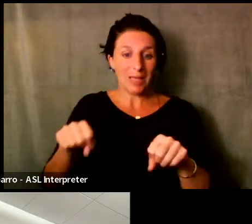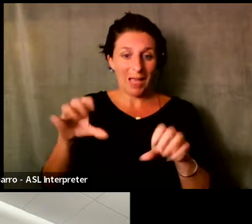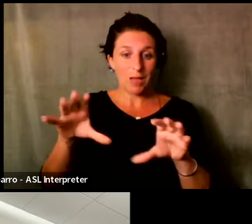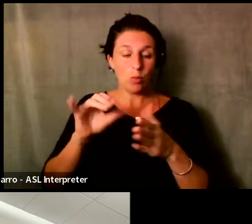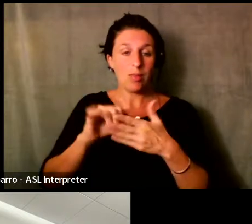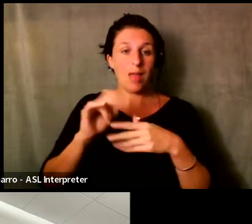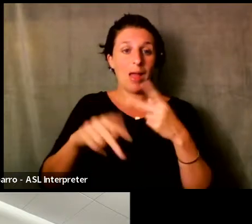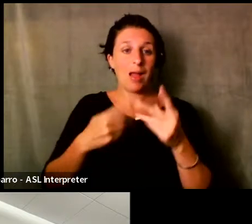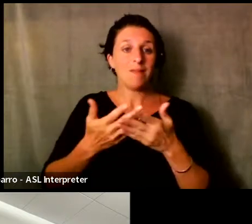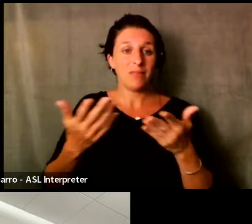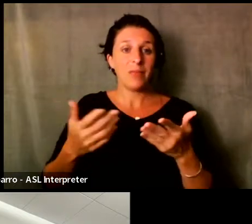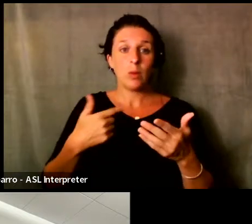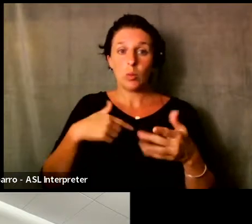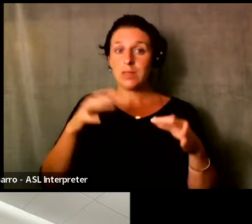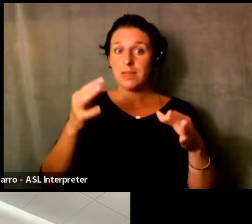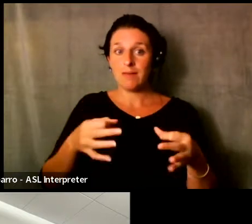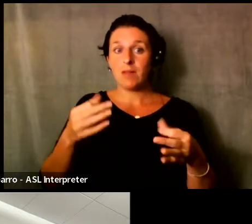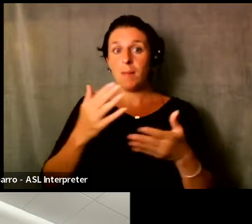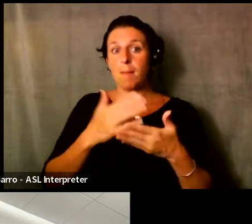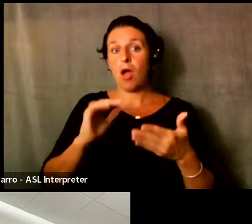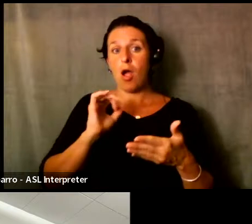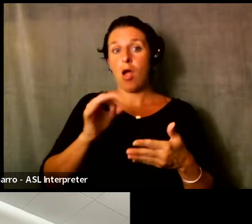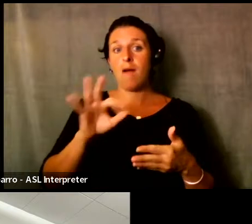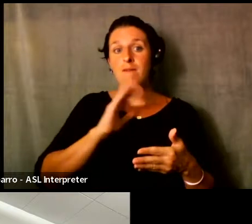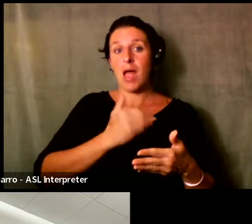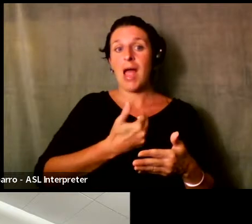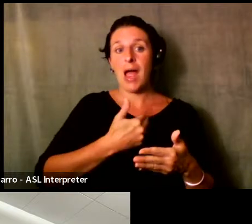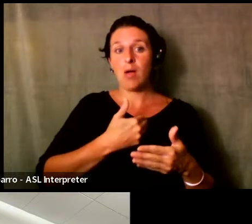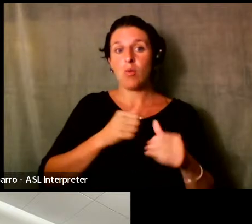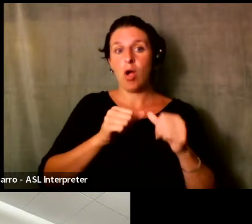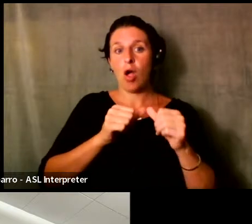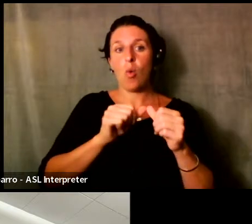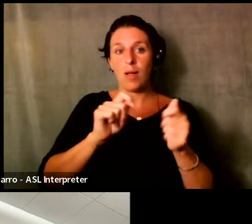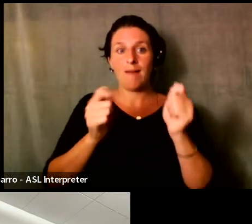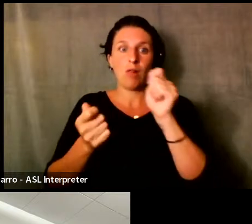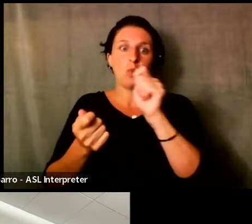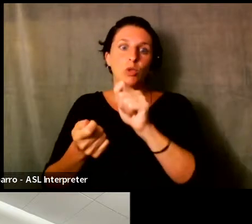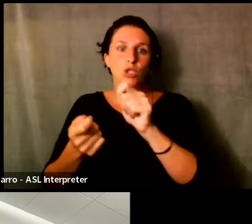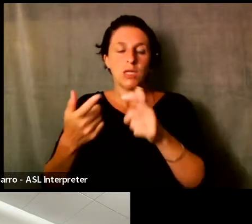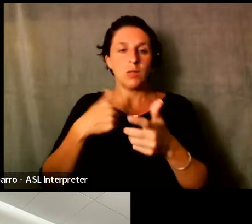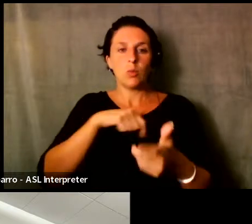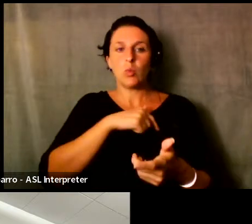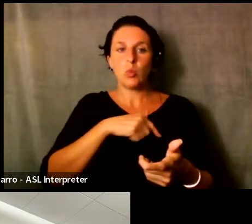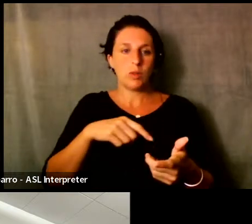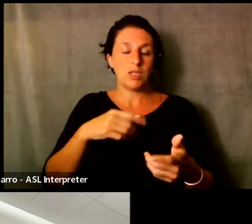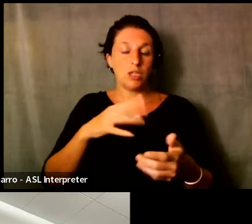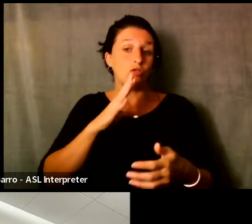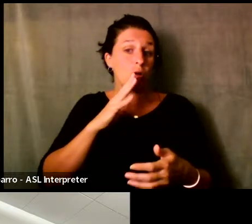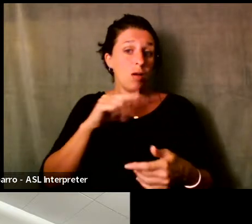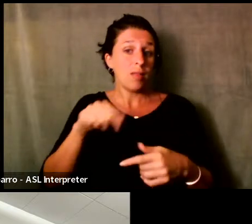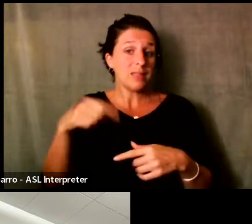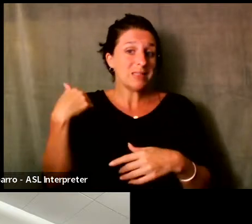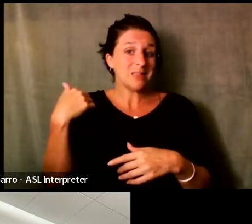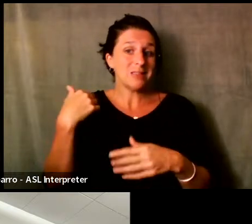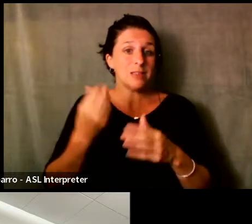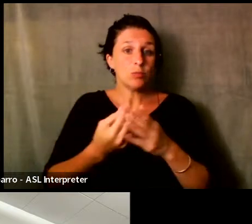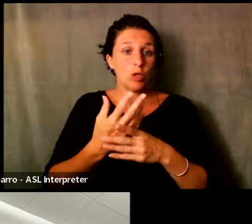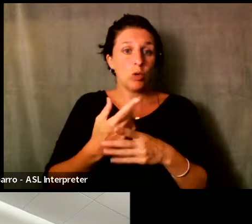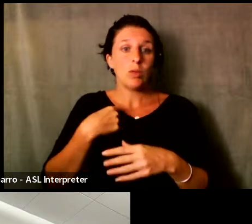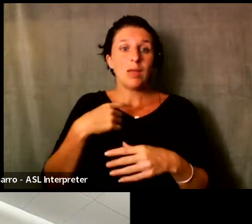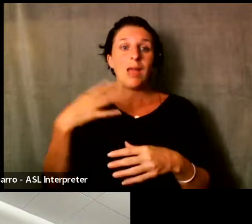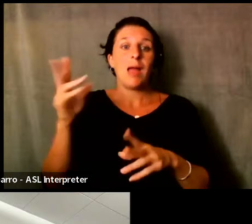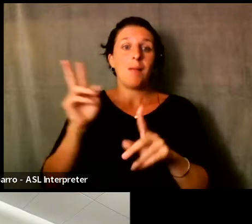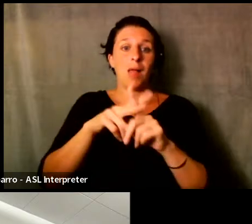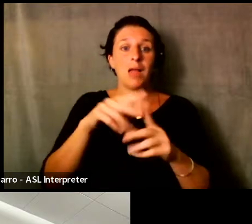So we certainly, as part of our ongoing evolution, we talked about it this spring when we actually applied for some grants